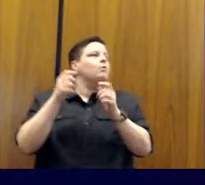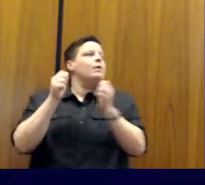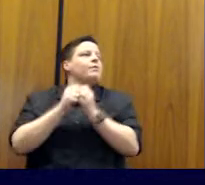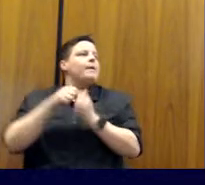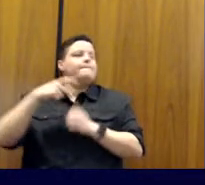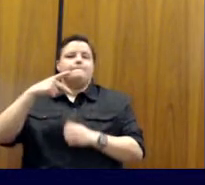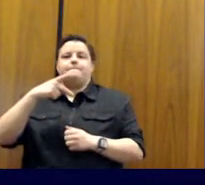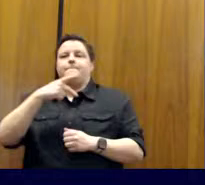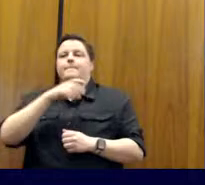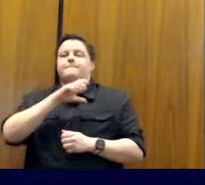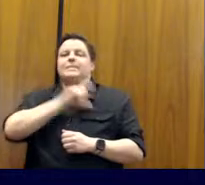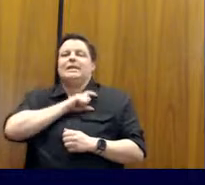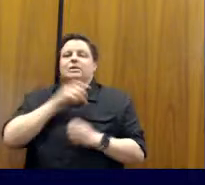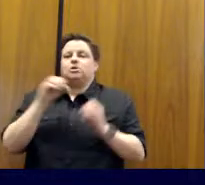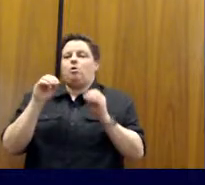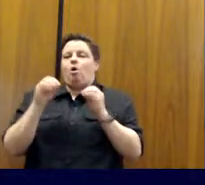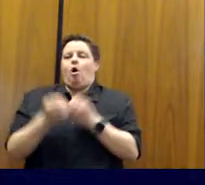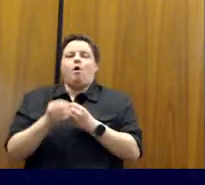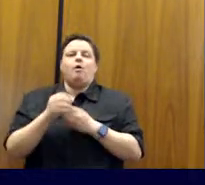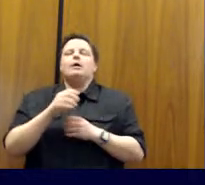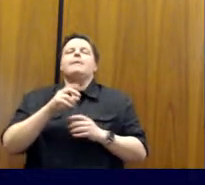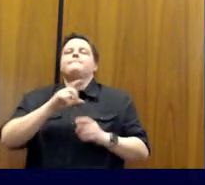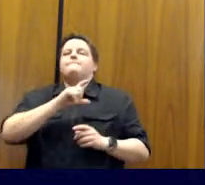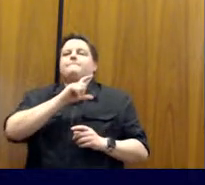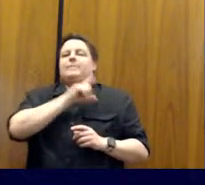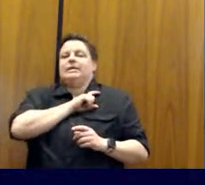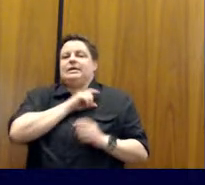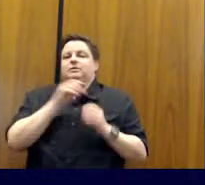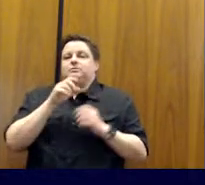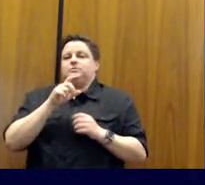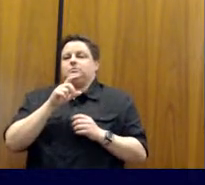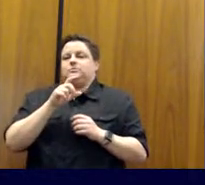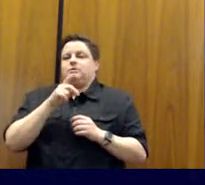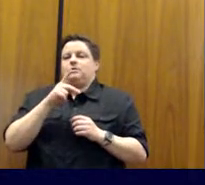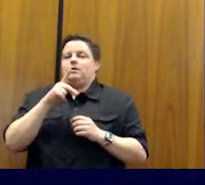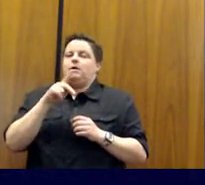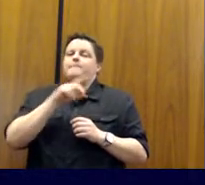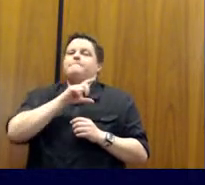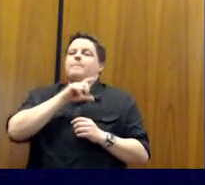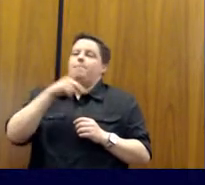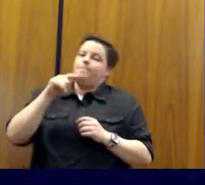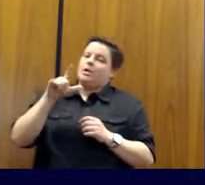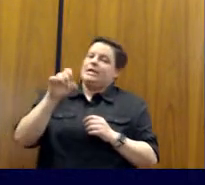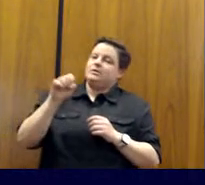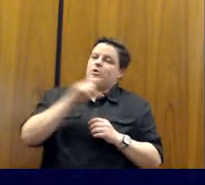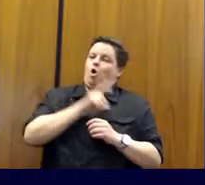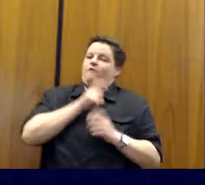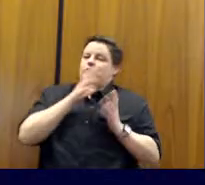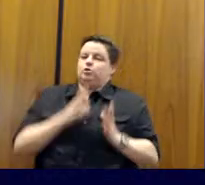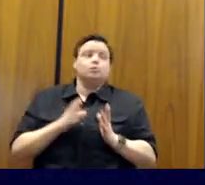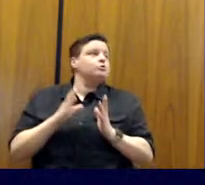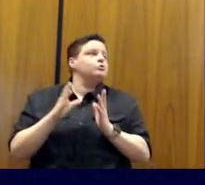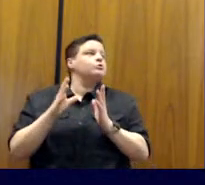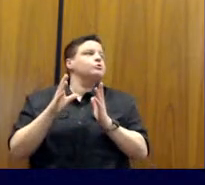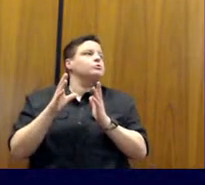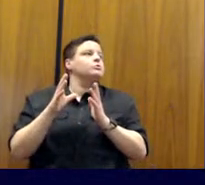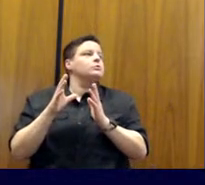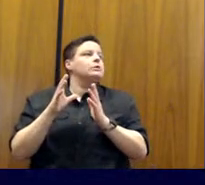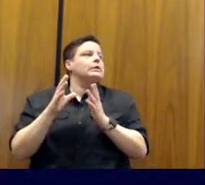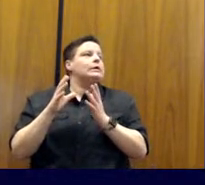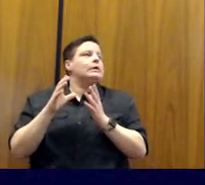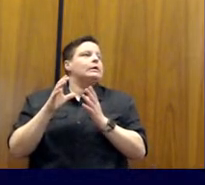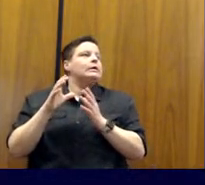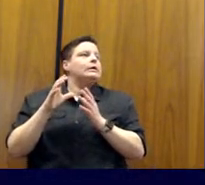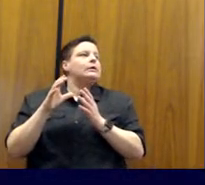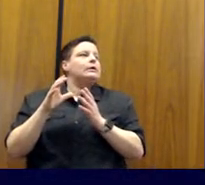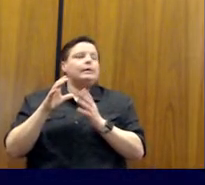Michigan. And so I'd ask somebody to make a motion. You need 5 votes via roll call. I'll make a motion